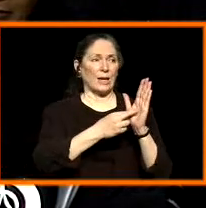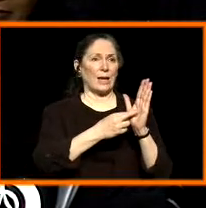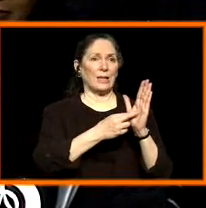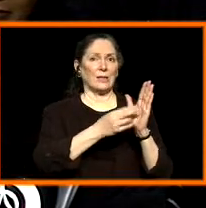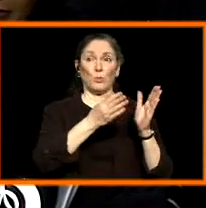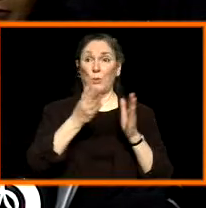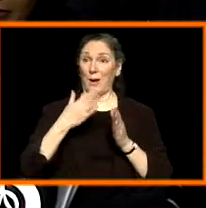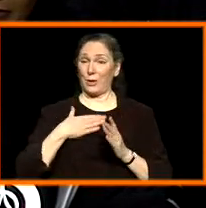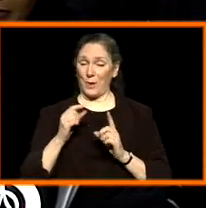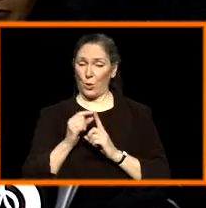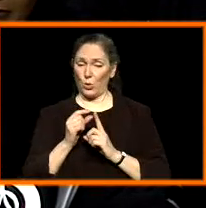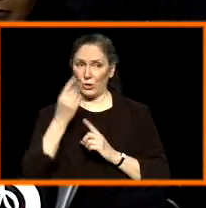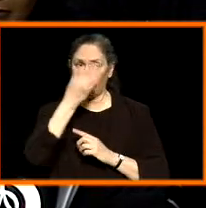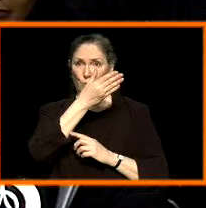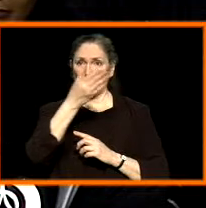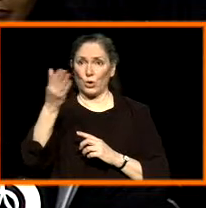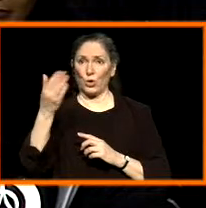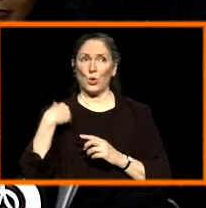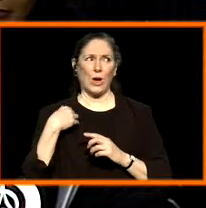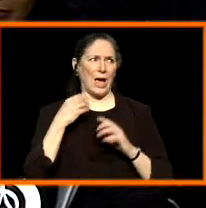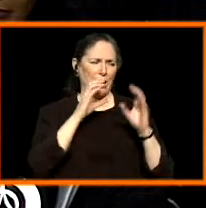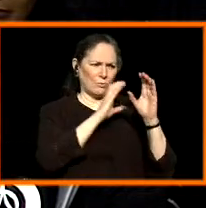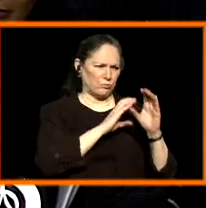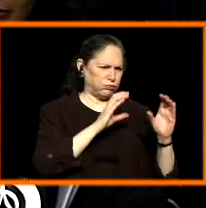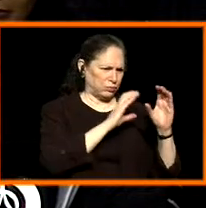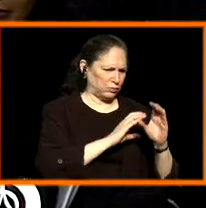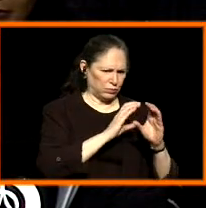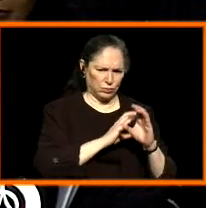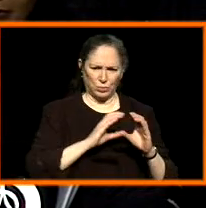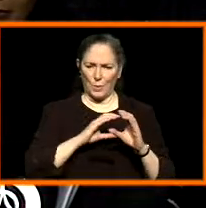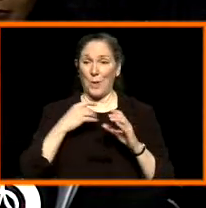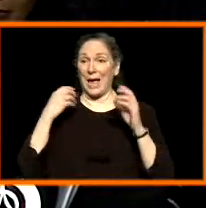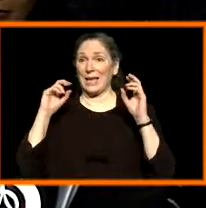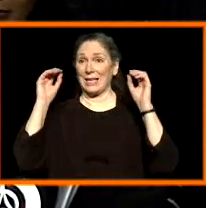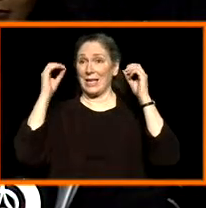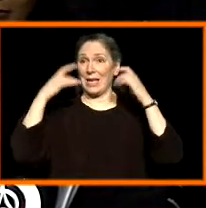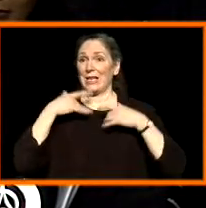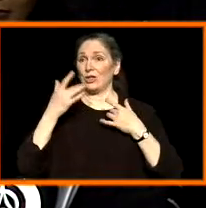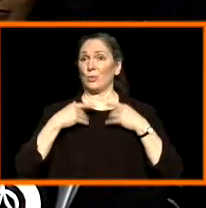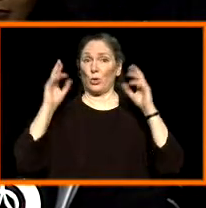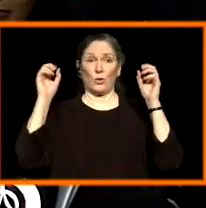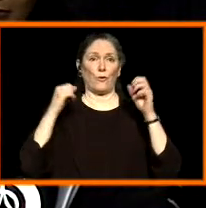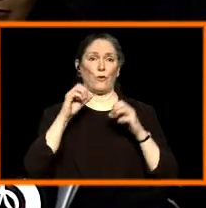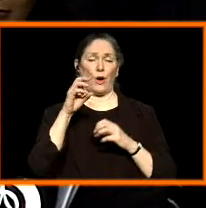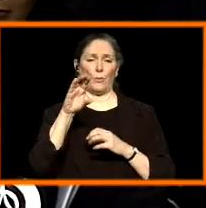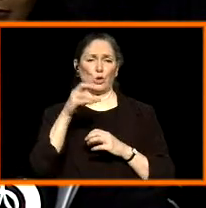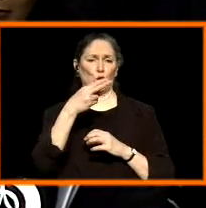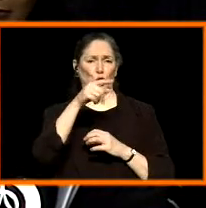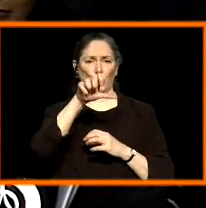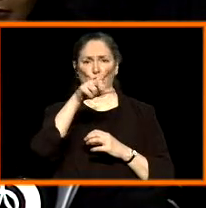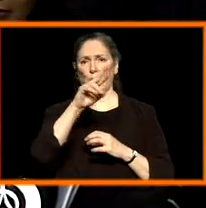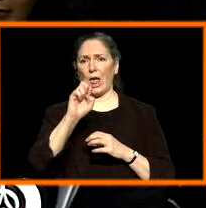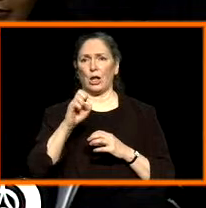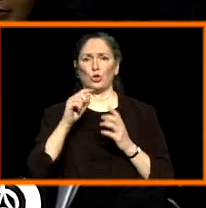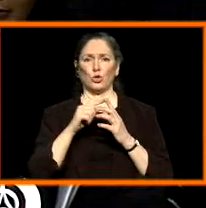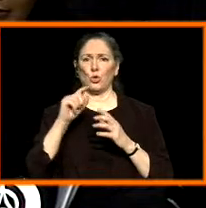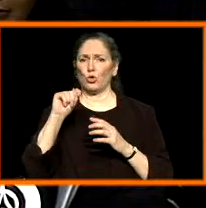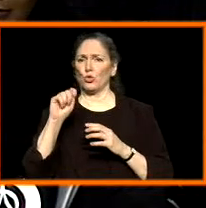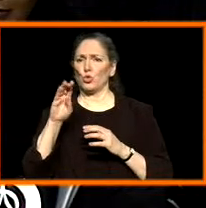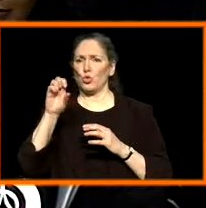When preparing my words for you, I scoured some of my favorite inspirational quotes from Winston Churchill to